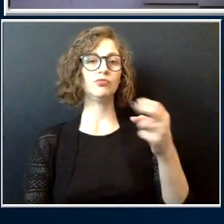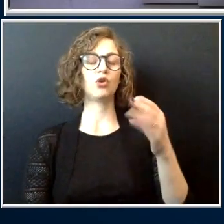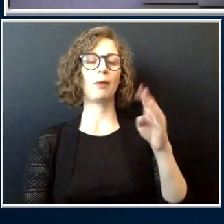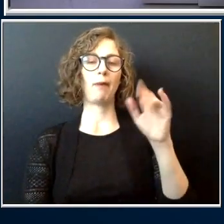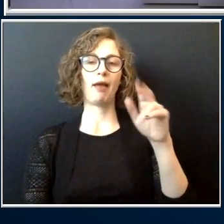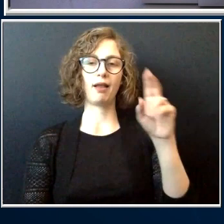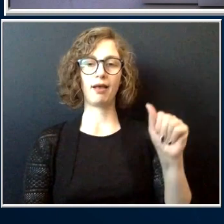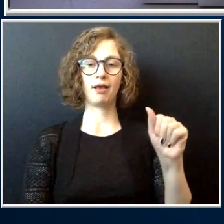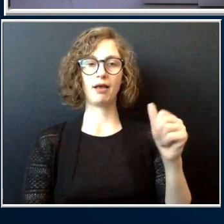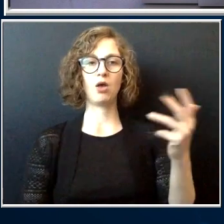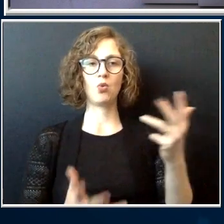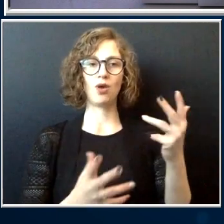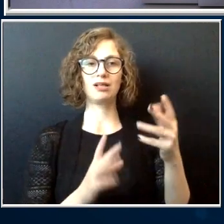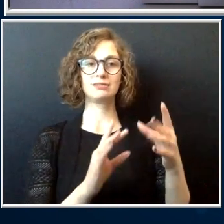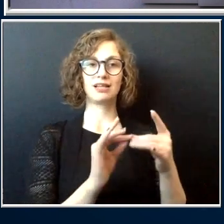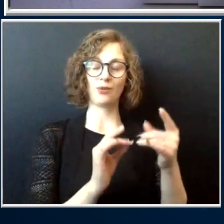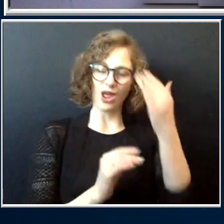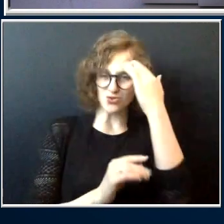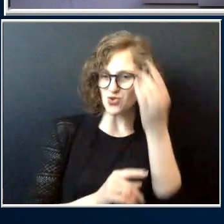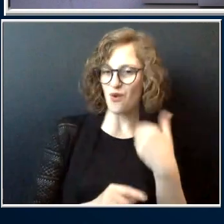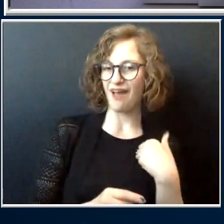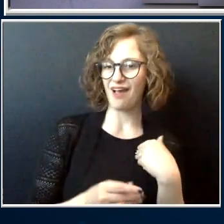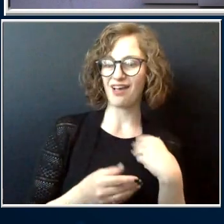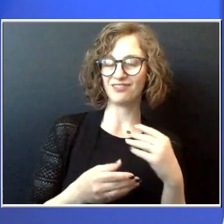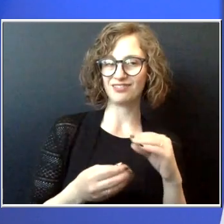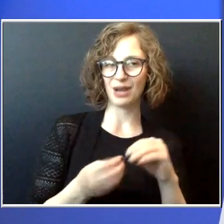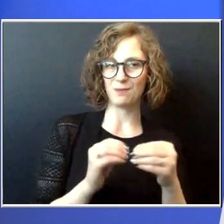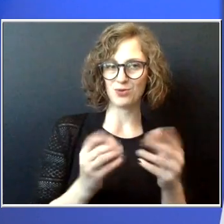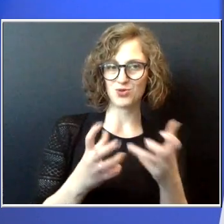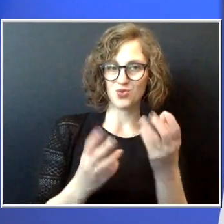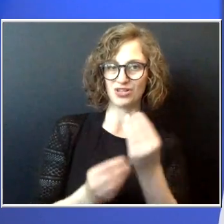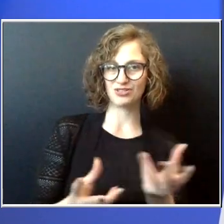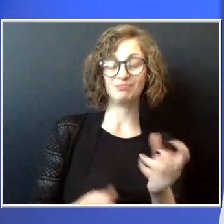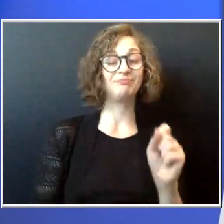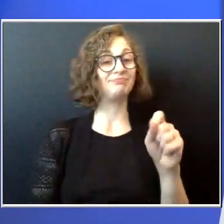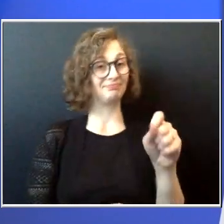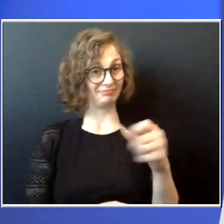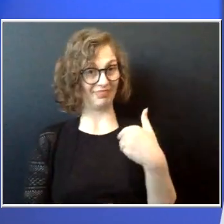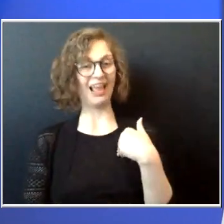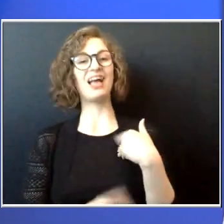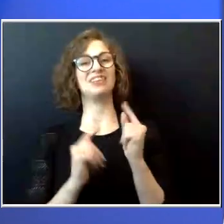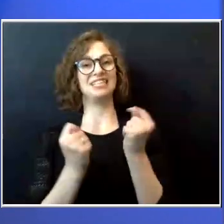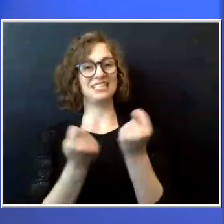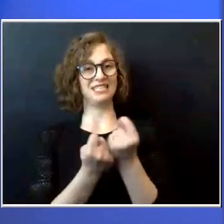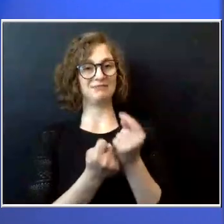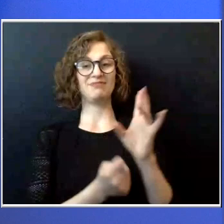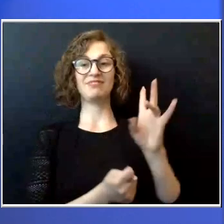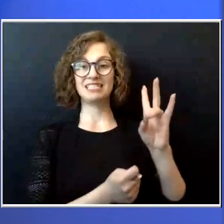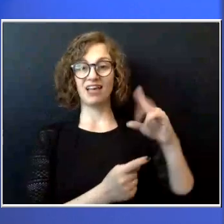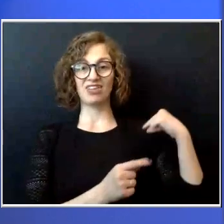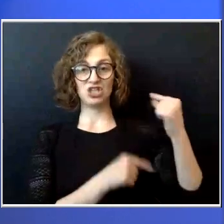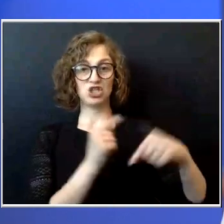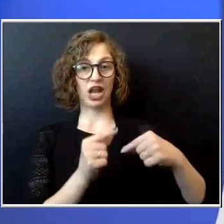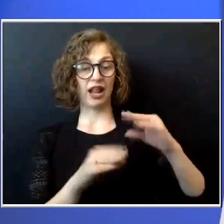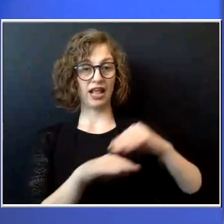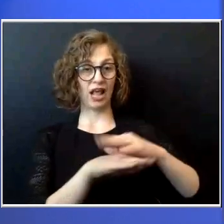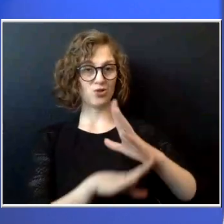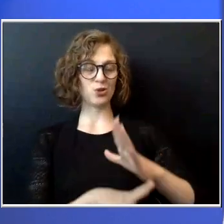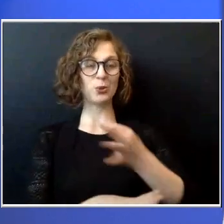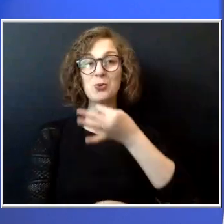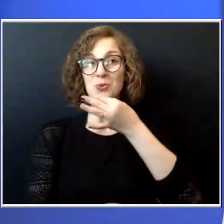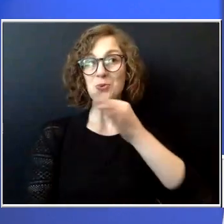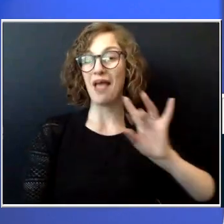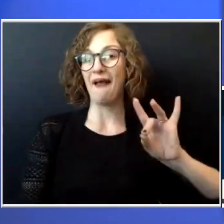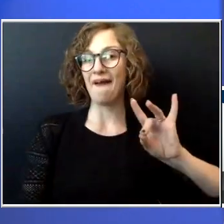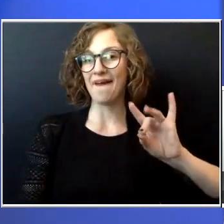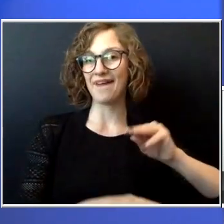some digits you want to share with us too. Yes, I do. Thank you. Yeah, I have a team of 7 genetic counselors, soon to be 8, and the number for